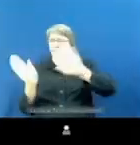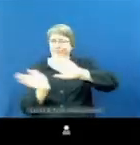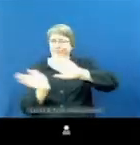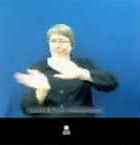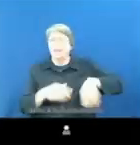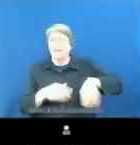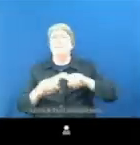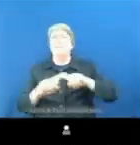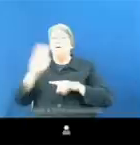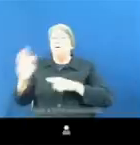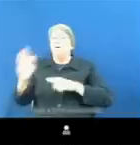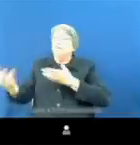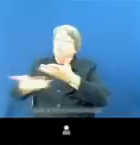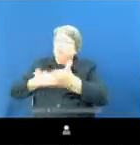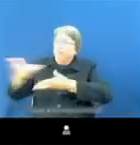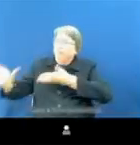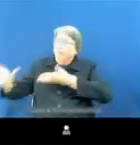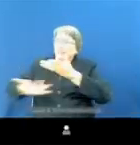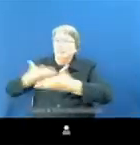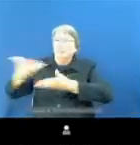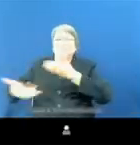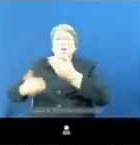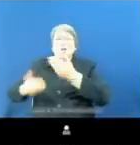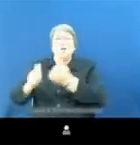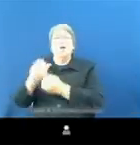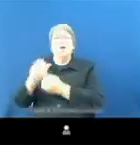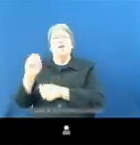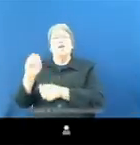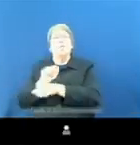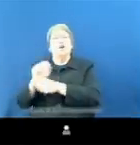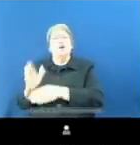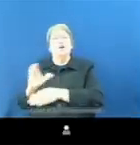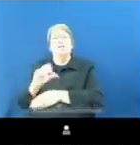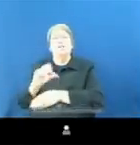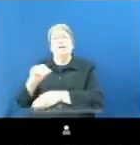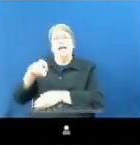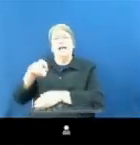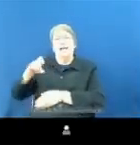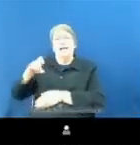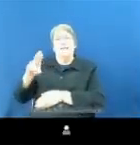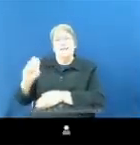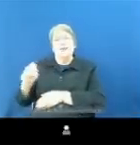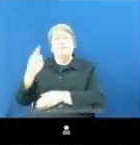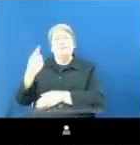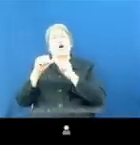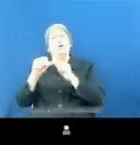conversation with colleagues and peers for the purpose of ongoing reflection and evaluation.